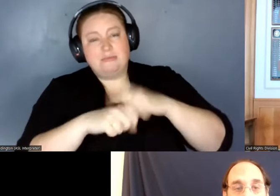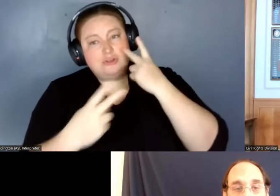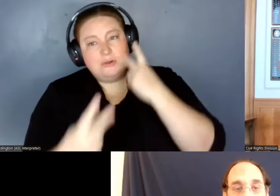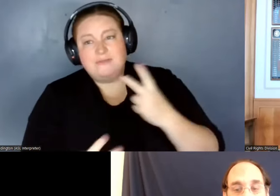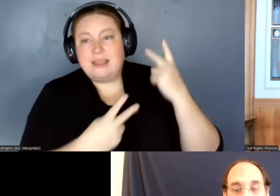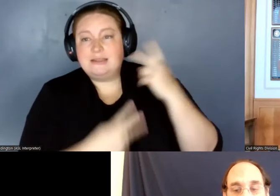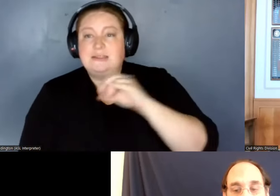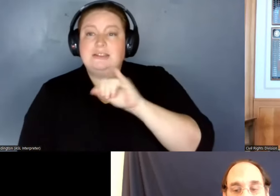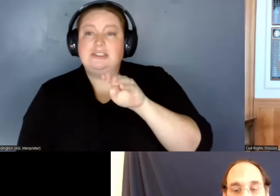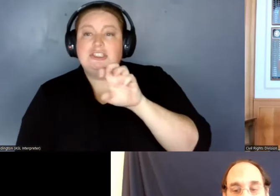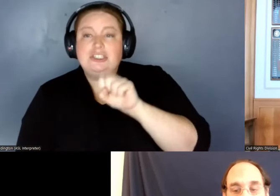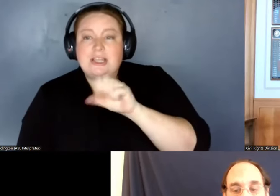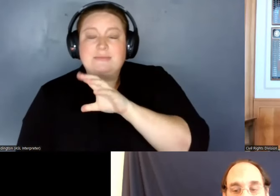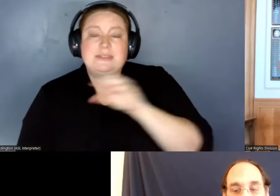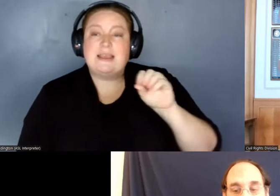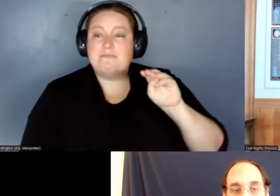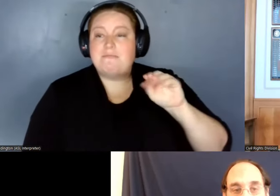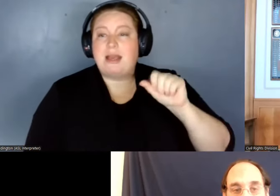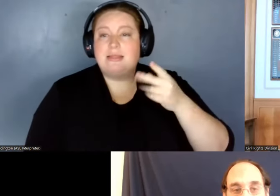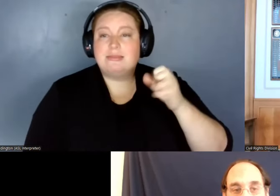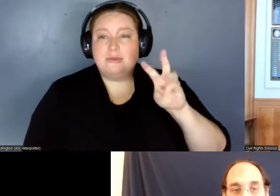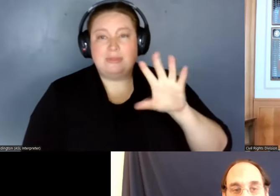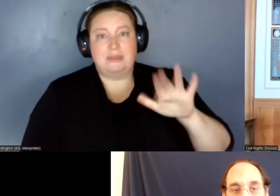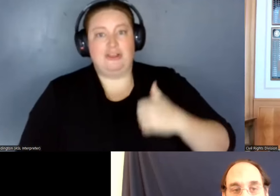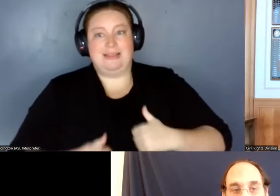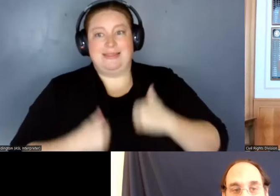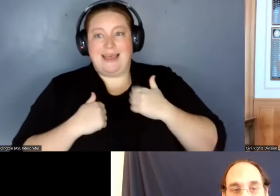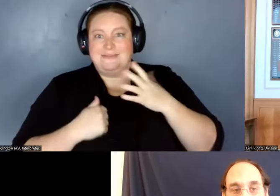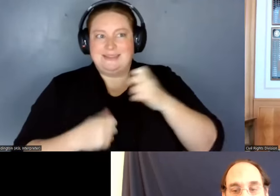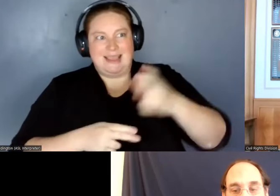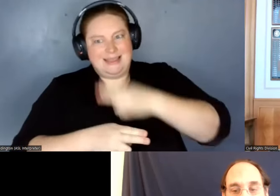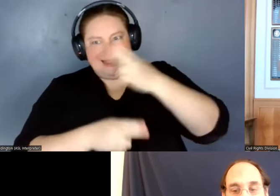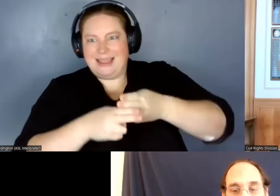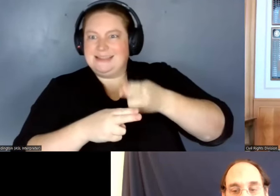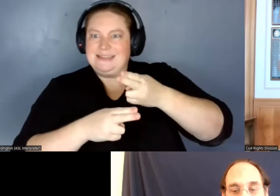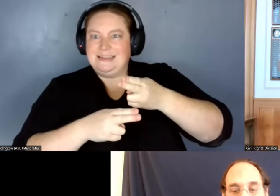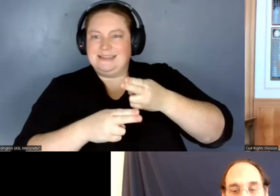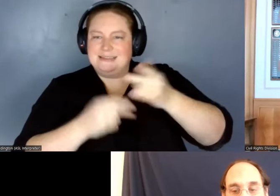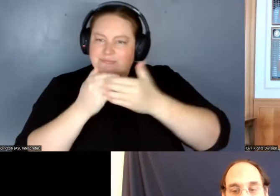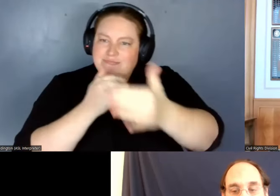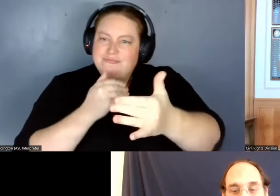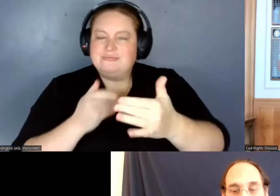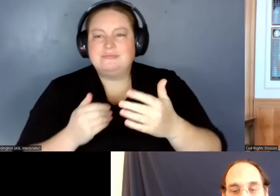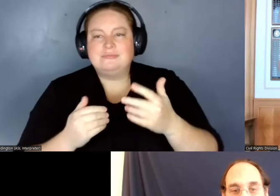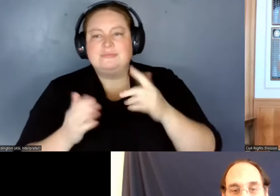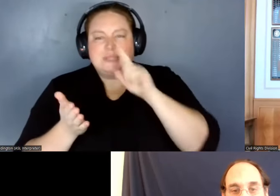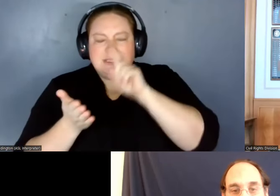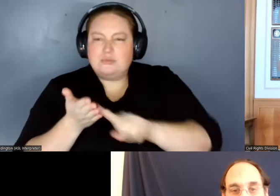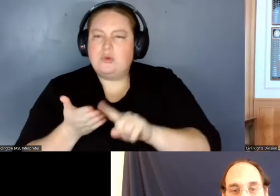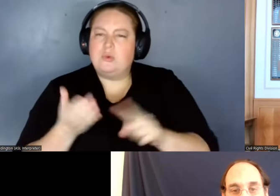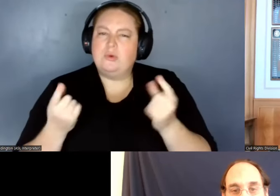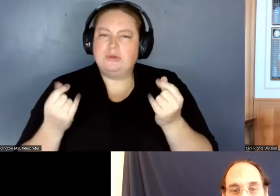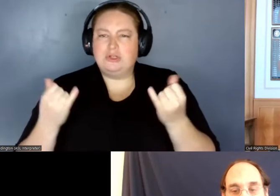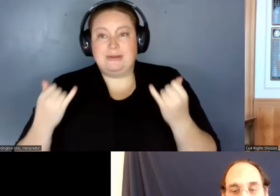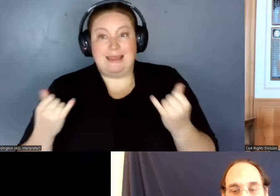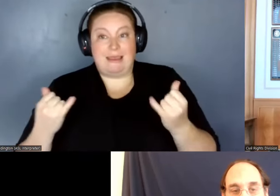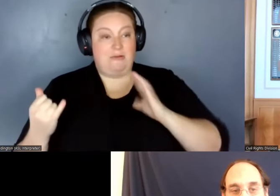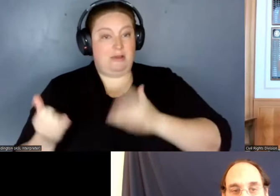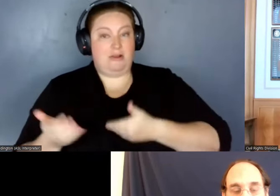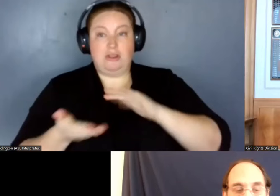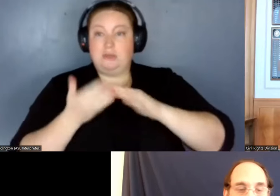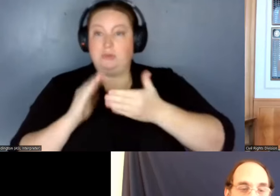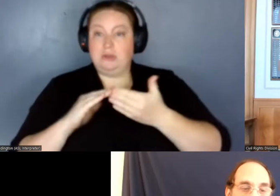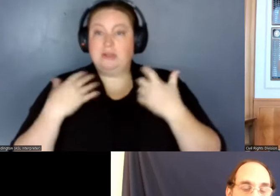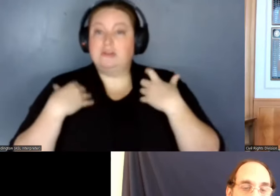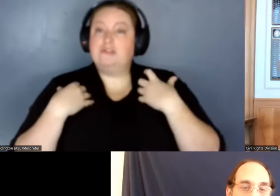Matthew's lives and legacies, as well as to explore what we can do now and in our own communities to strengthen partnerships with